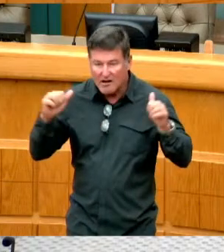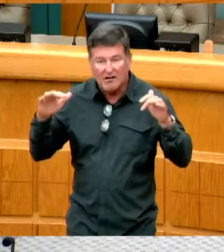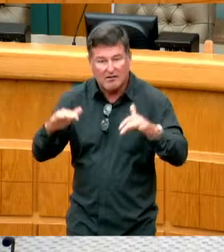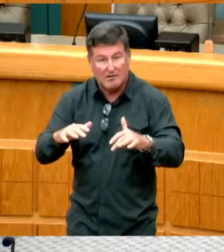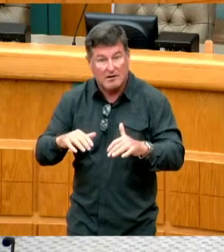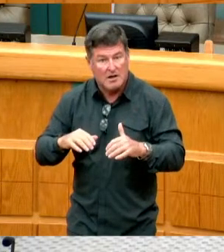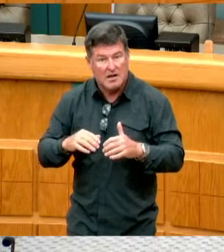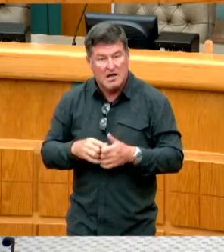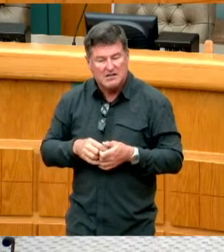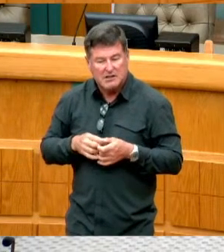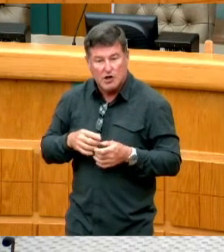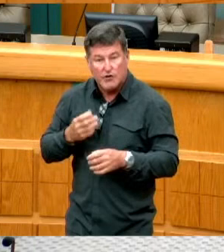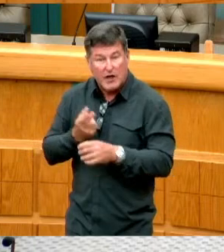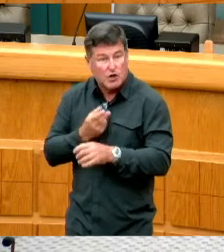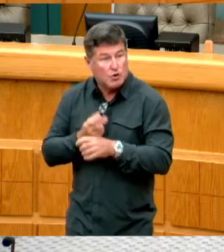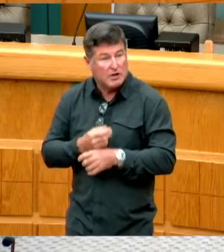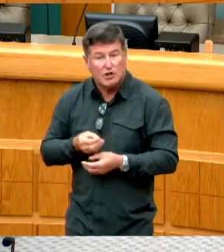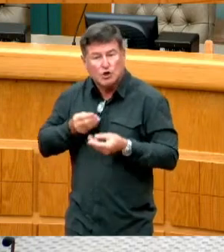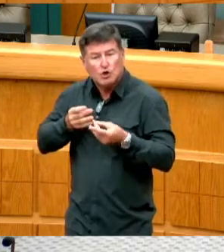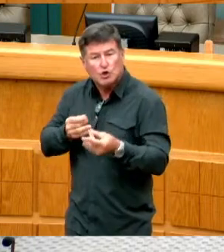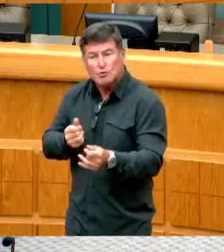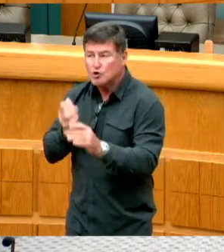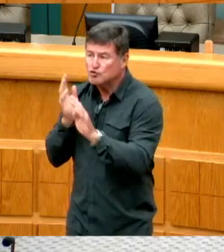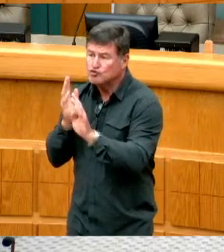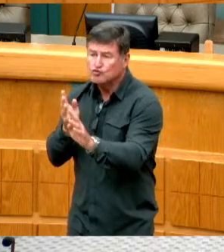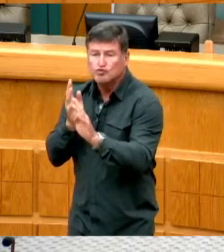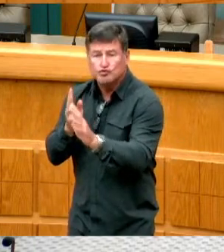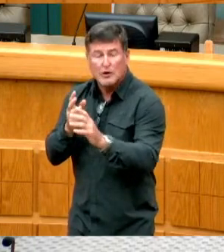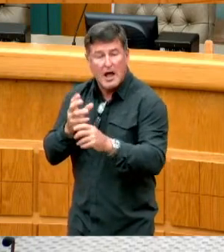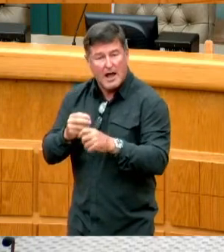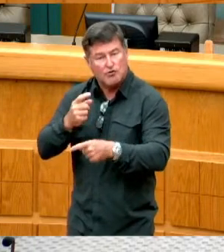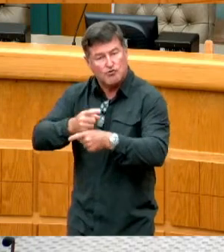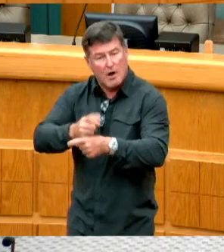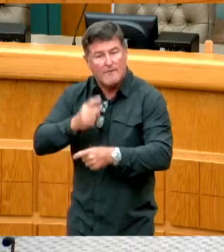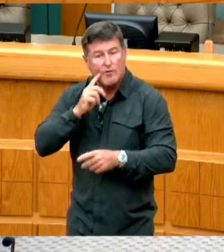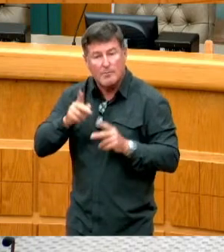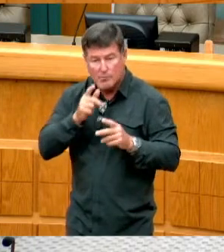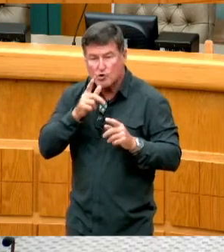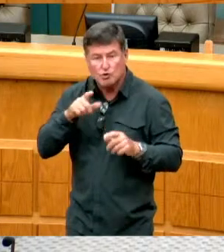and appropriately for those that are eligible.